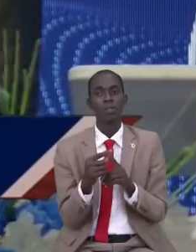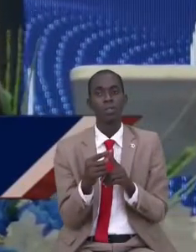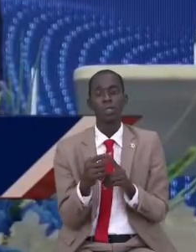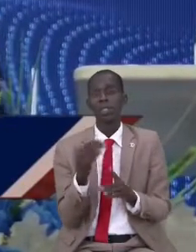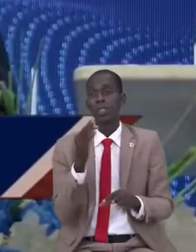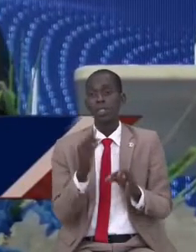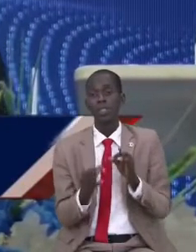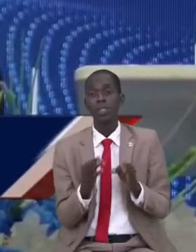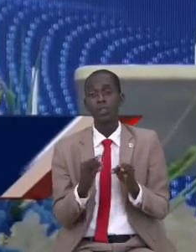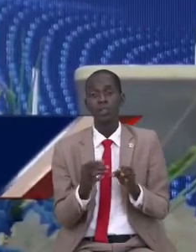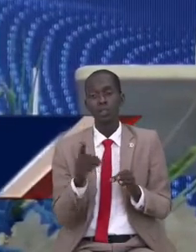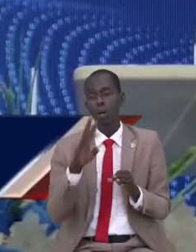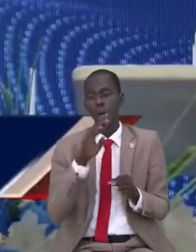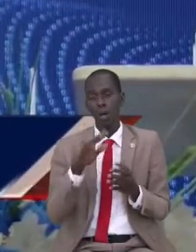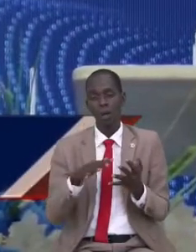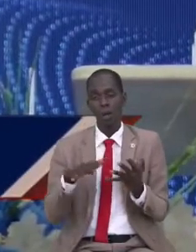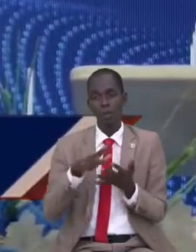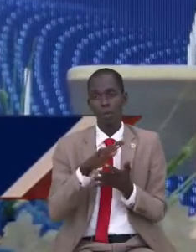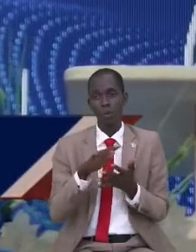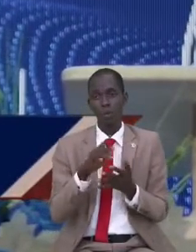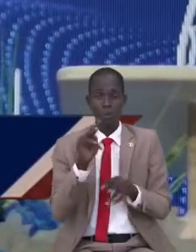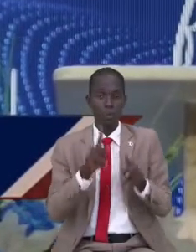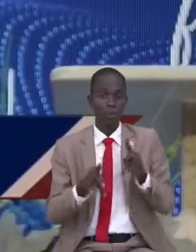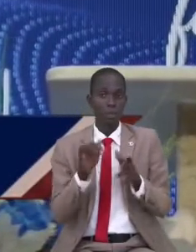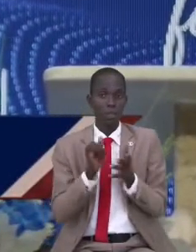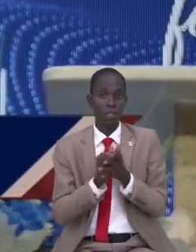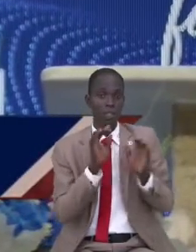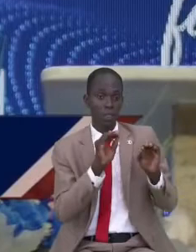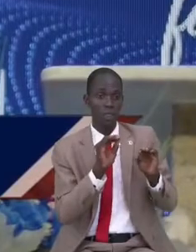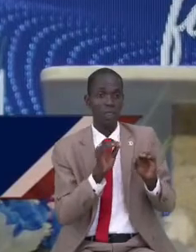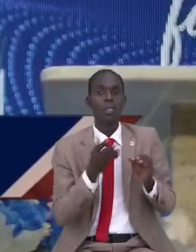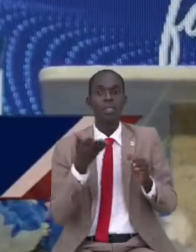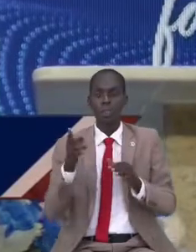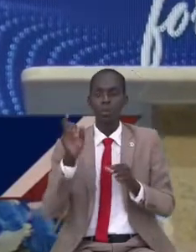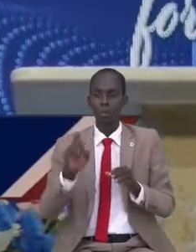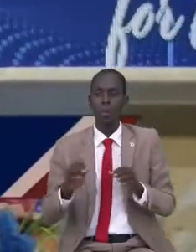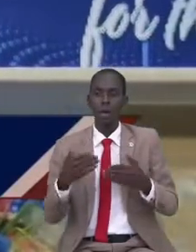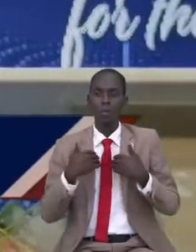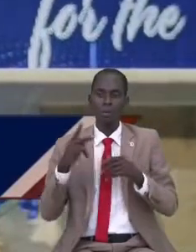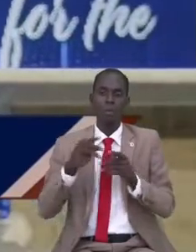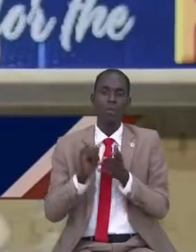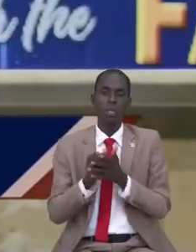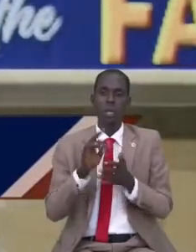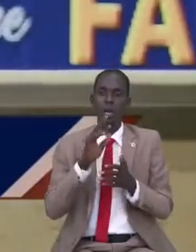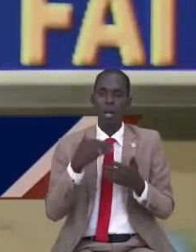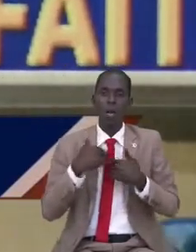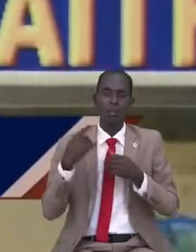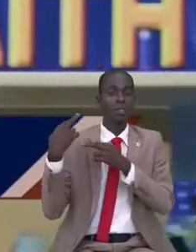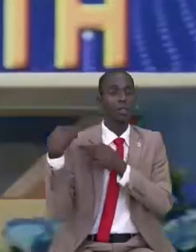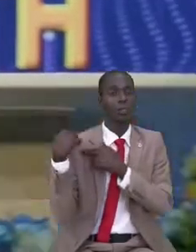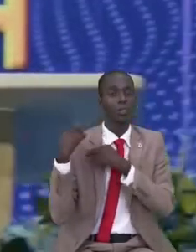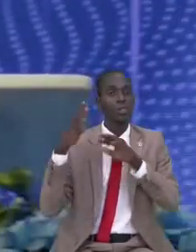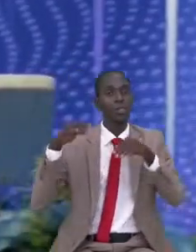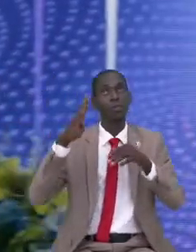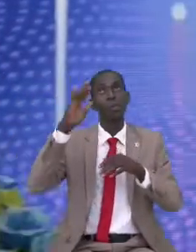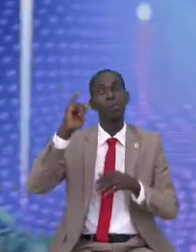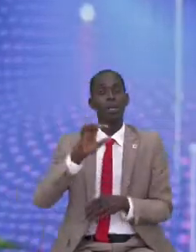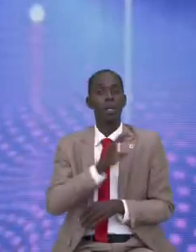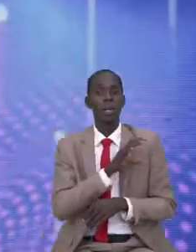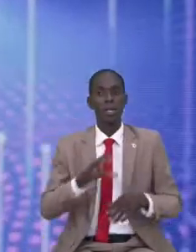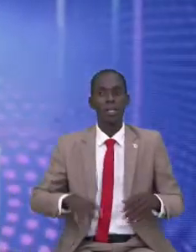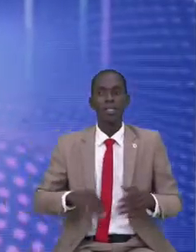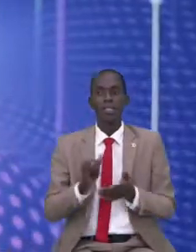are those who teach, there must be those who have the responsibility given by Christ that we